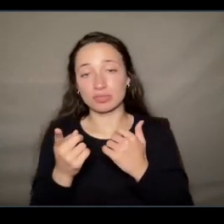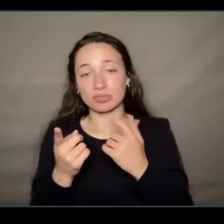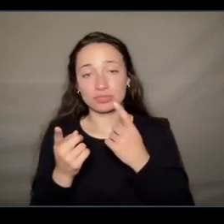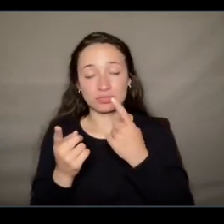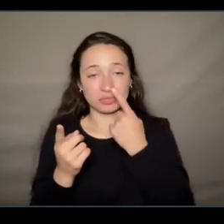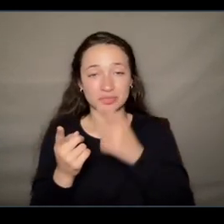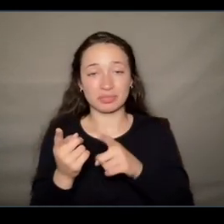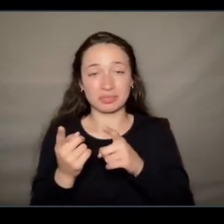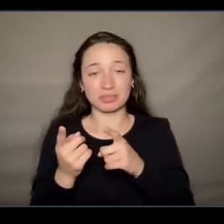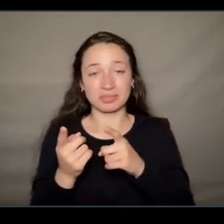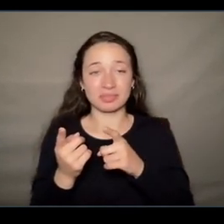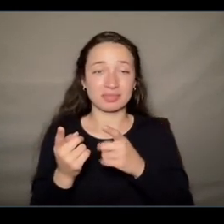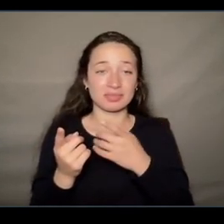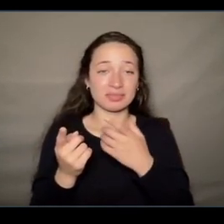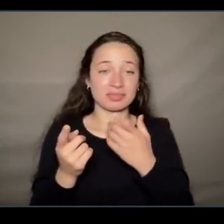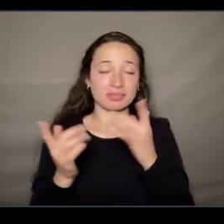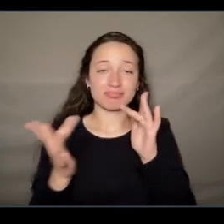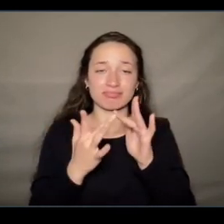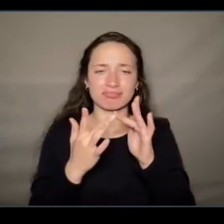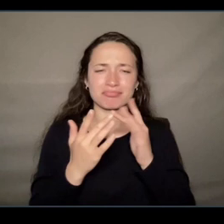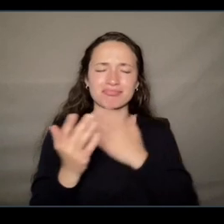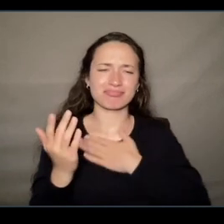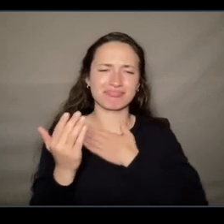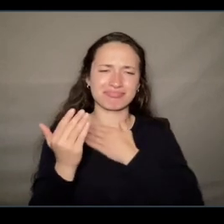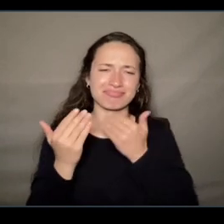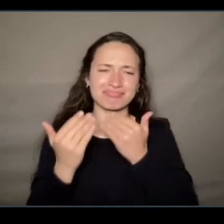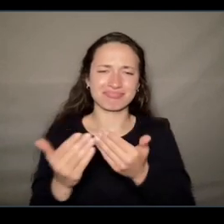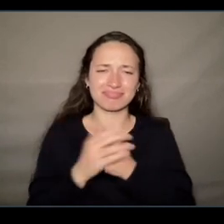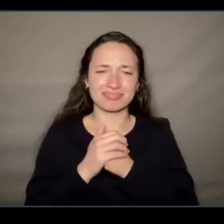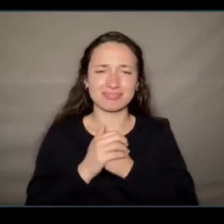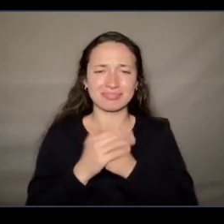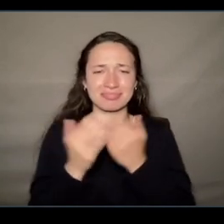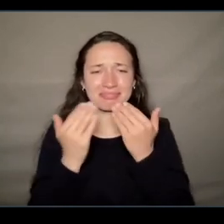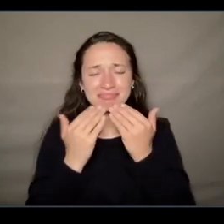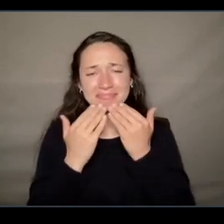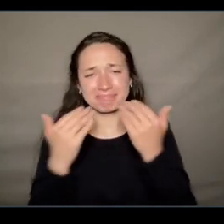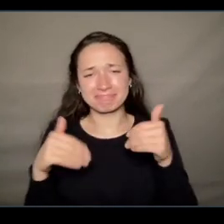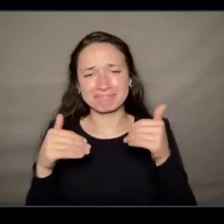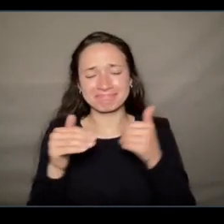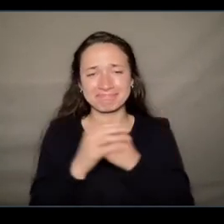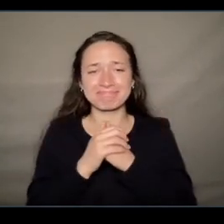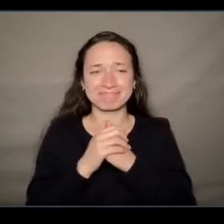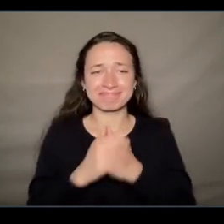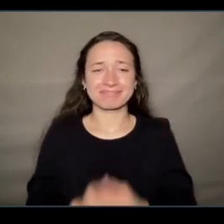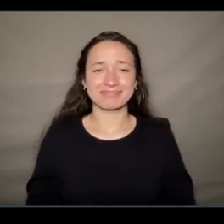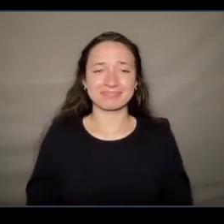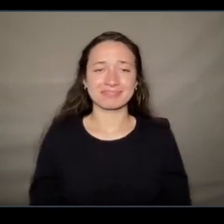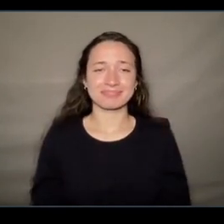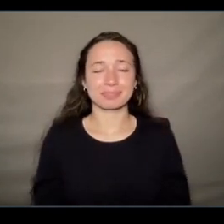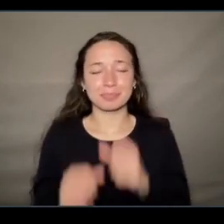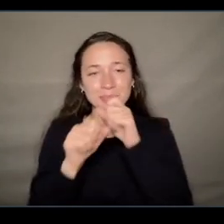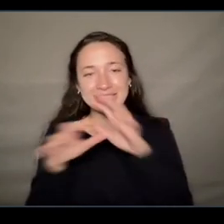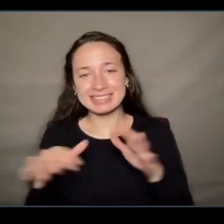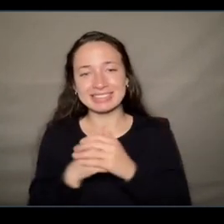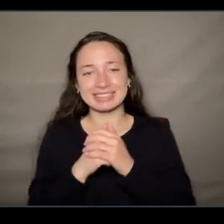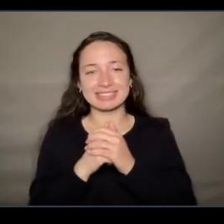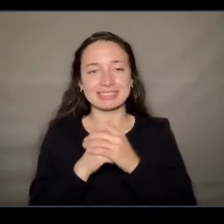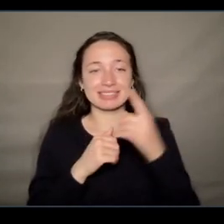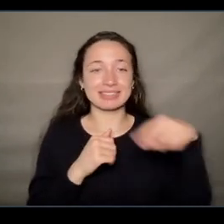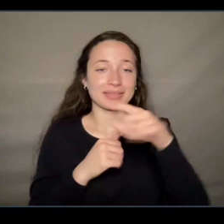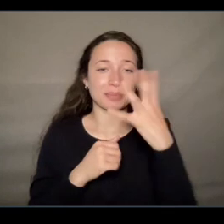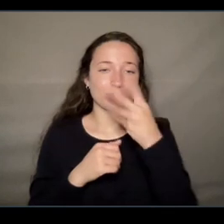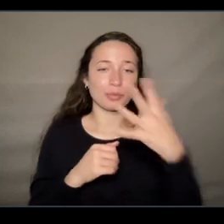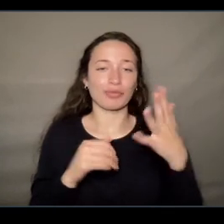now, however you would like to be in touch, please do. I can't thank you all enough. So Diane,